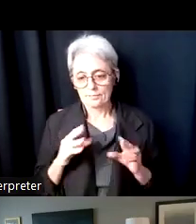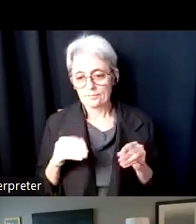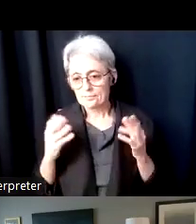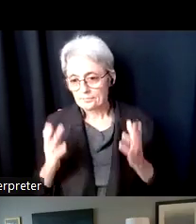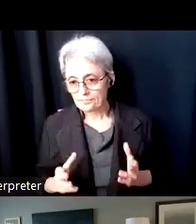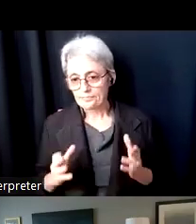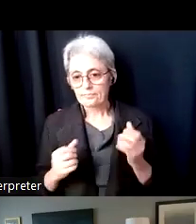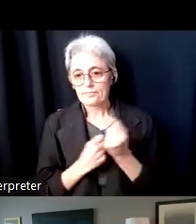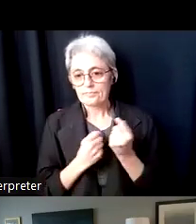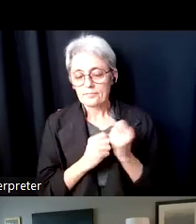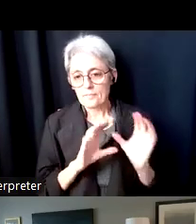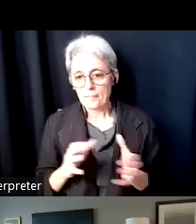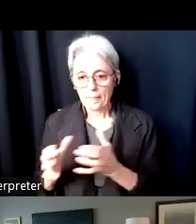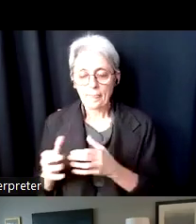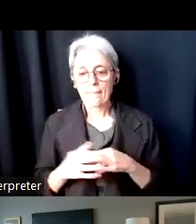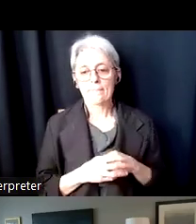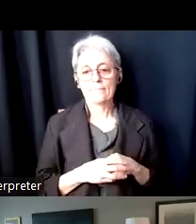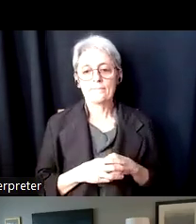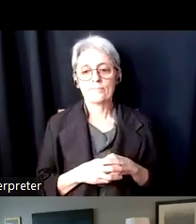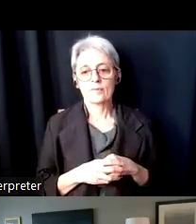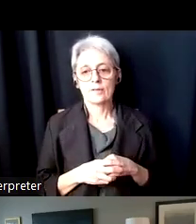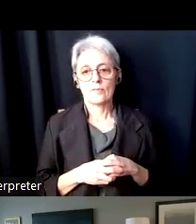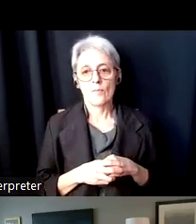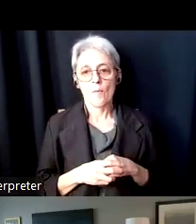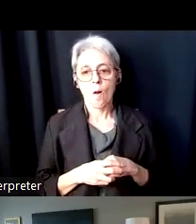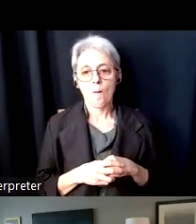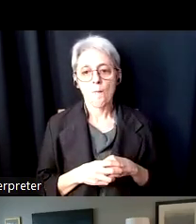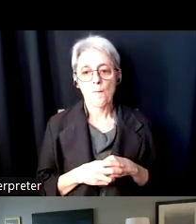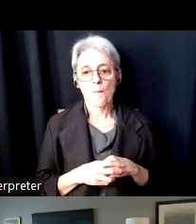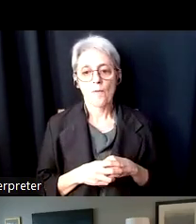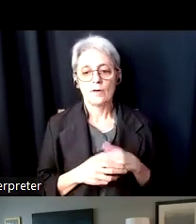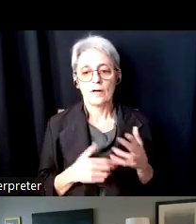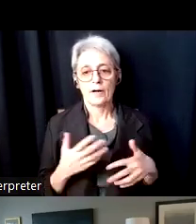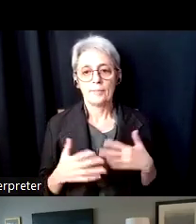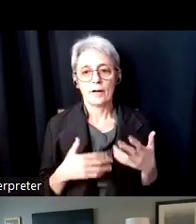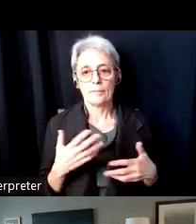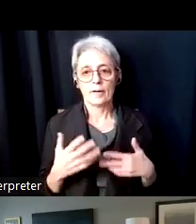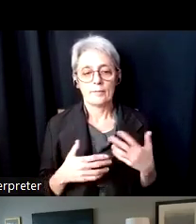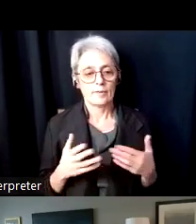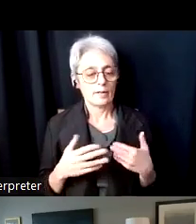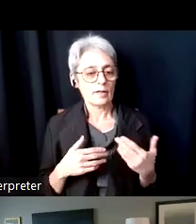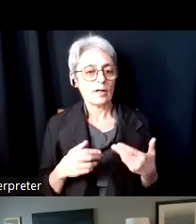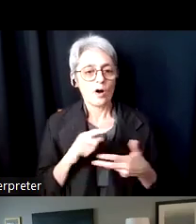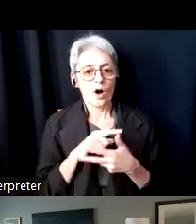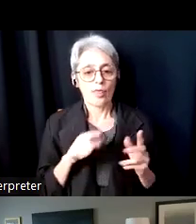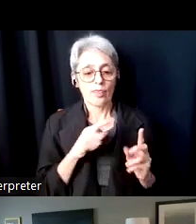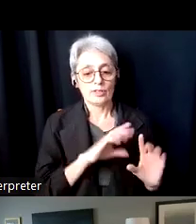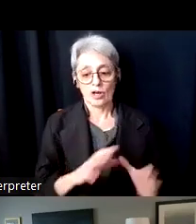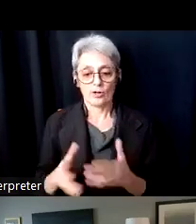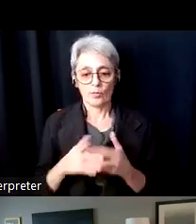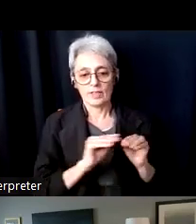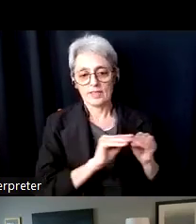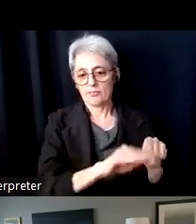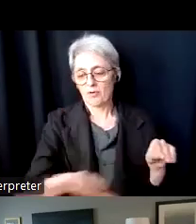advocacy groups, and we spread that across all 3 target groups served by the program. So